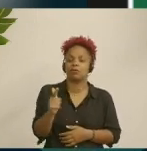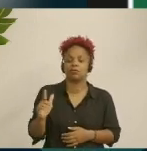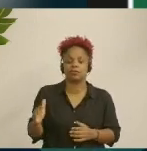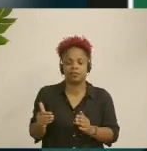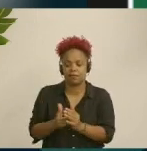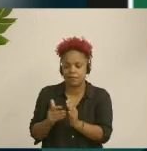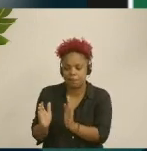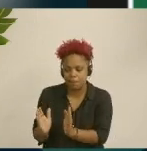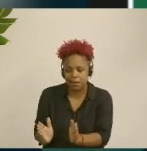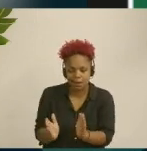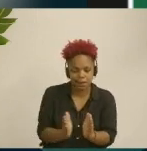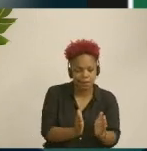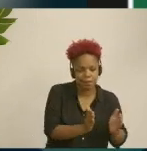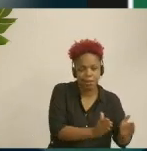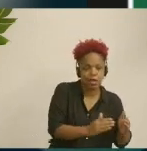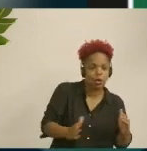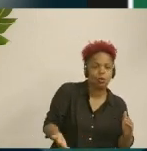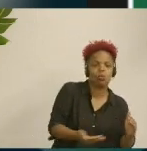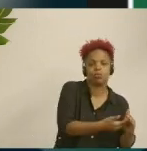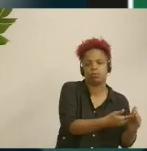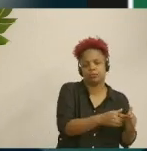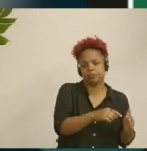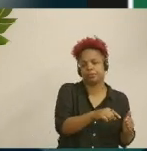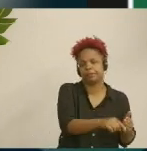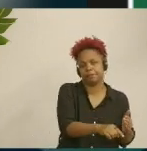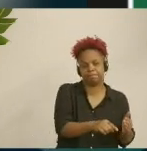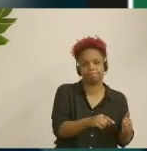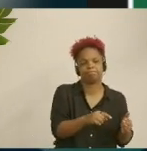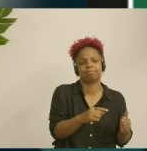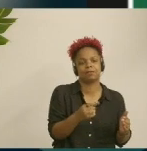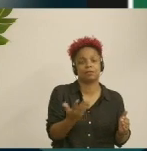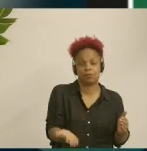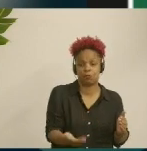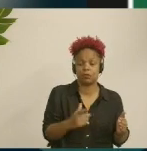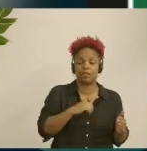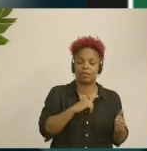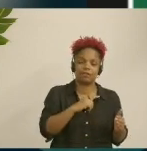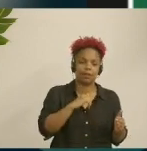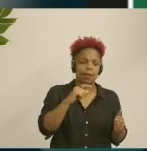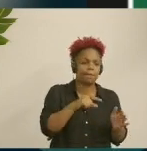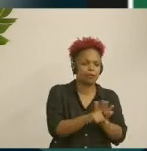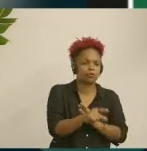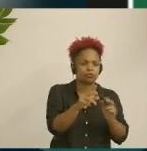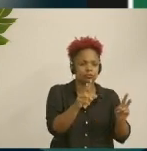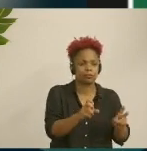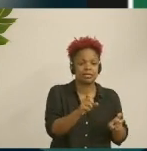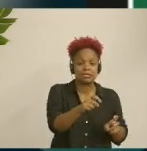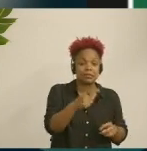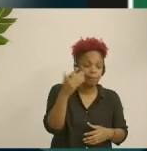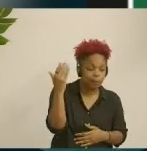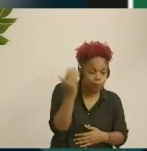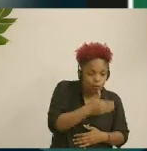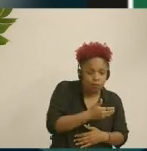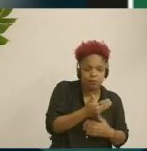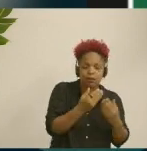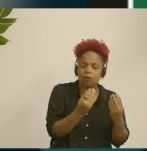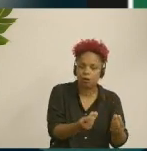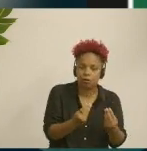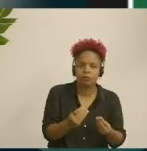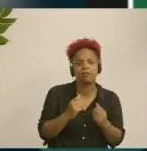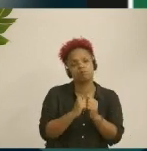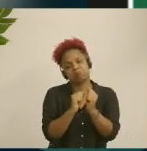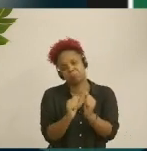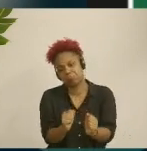on the table and provided in a better way to decision makers, often these policymakers are in the